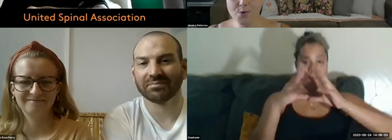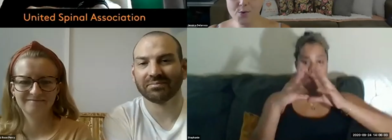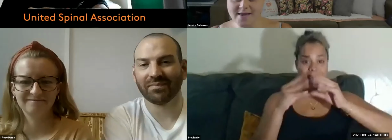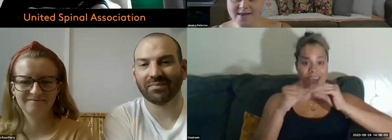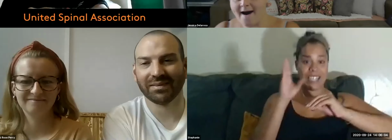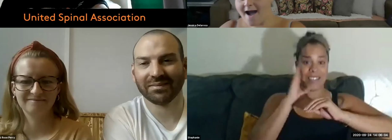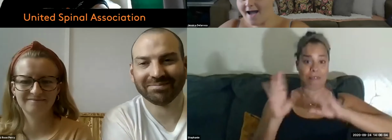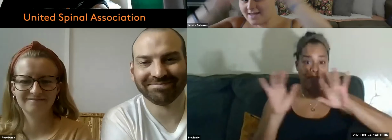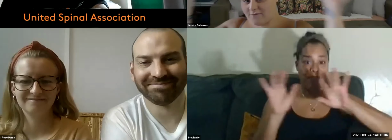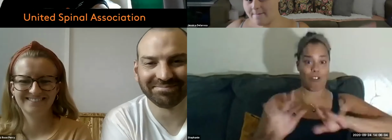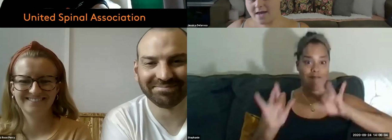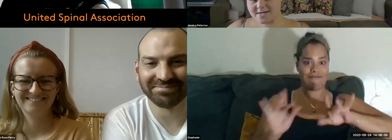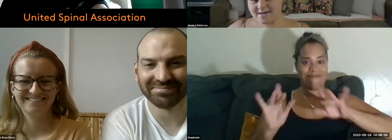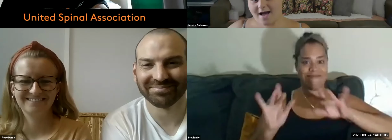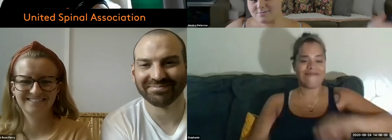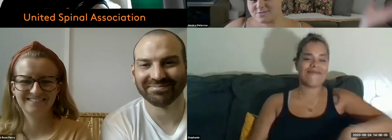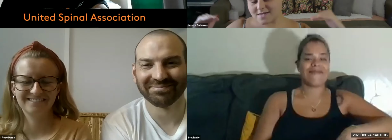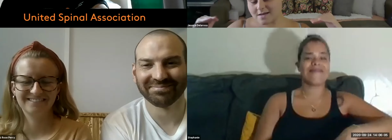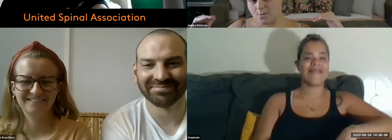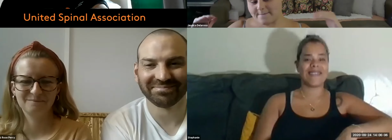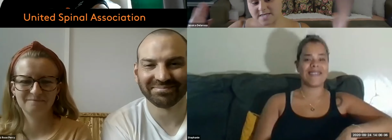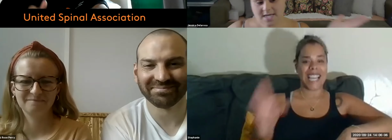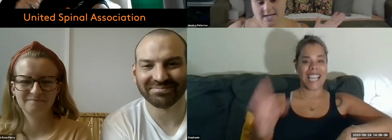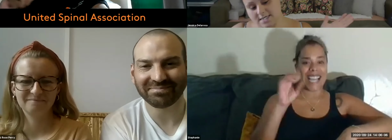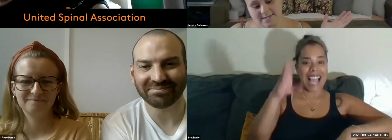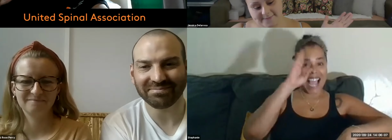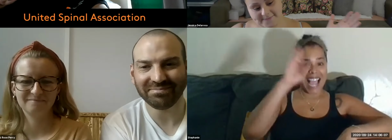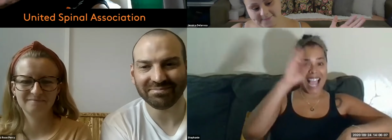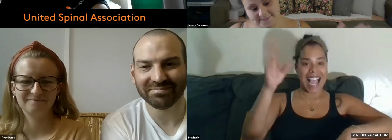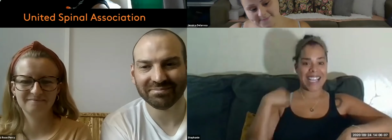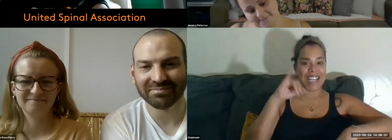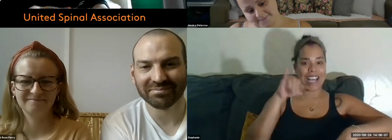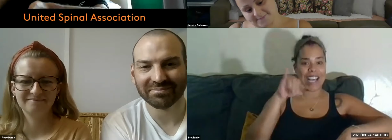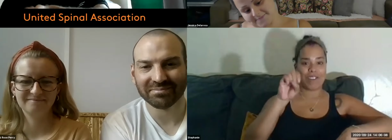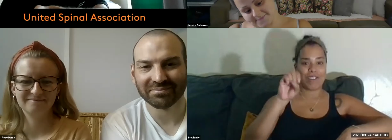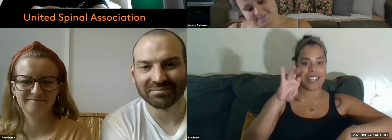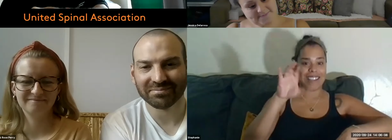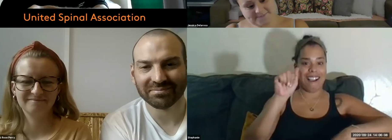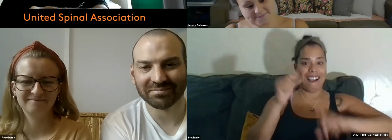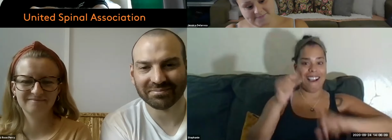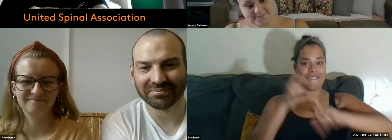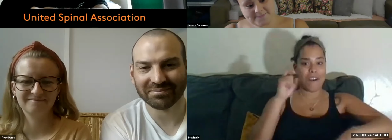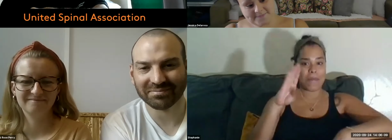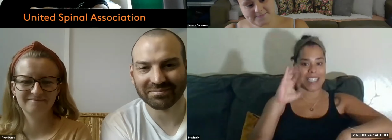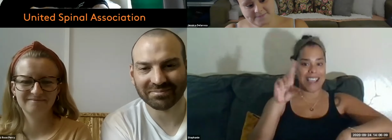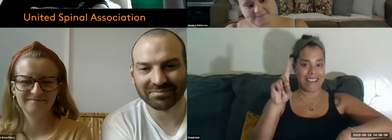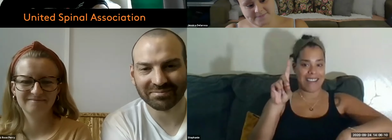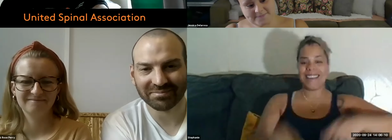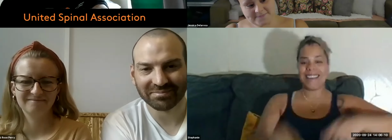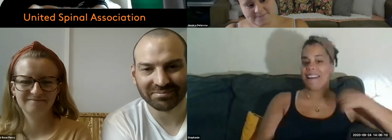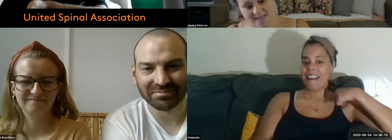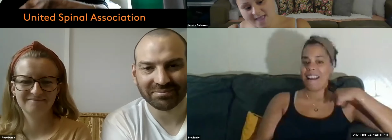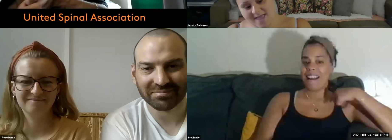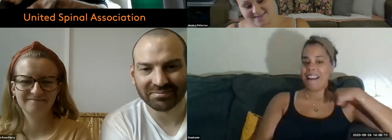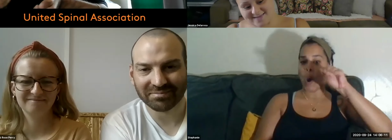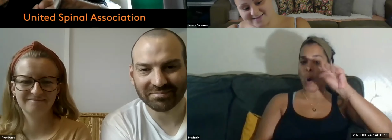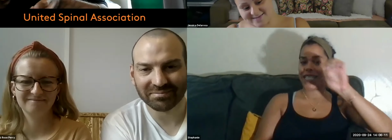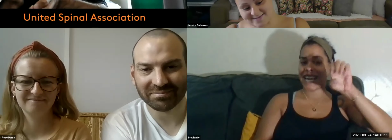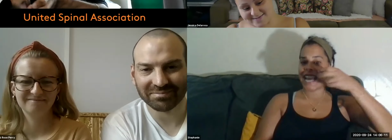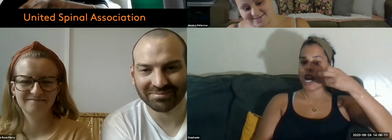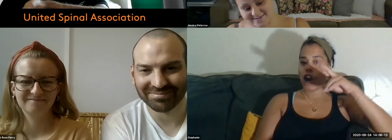Okie dokie. Hi, everybody. I'm Jessica with BCID. And I'm Jose Hernandez with United Spinal Association. And we're